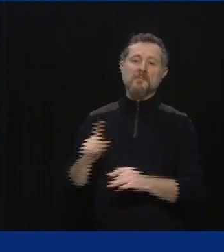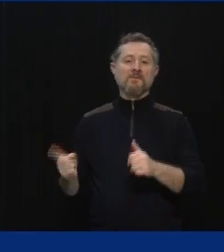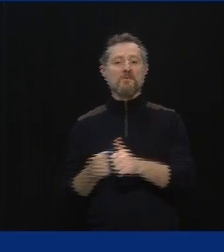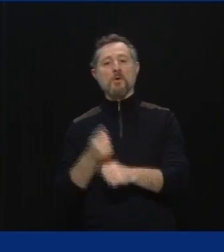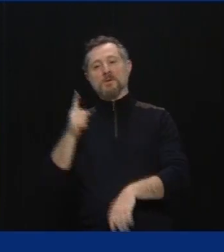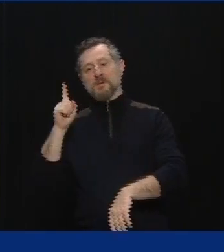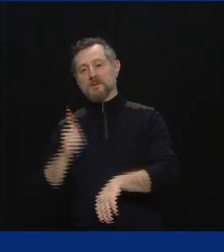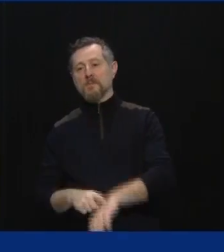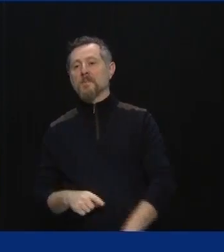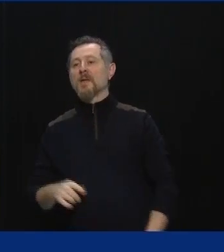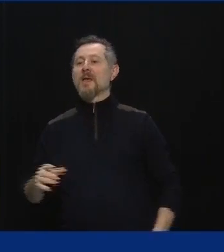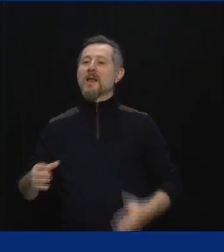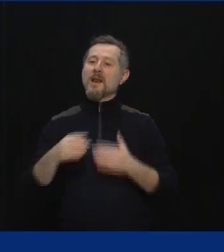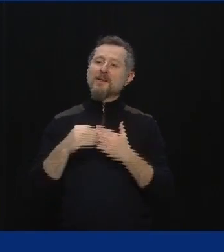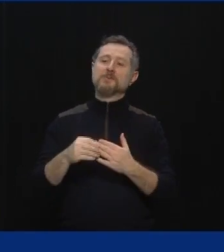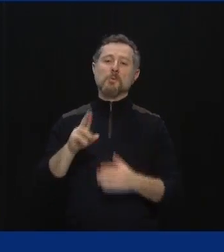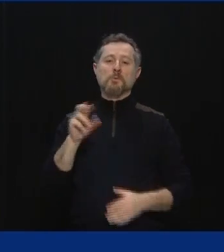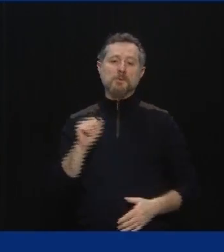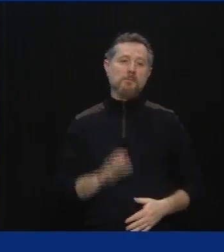nation.